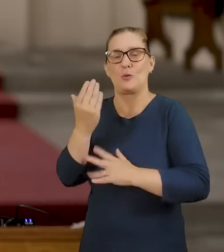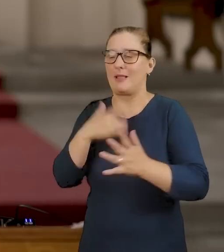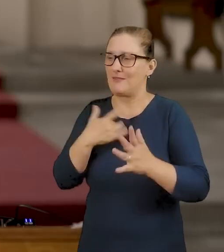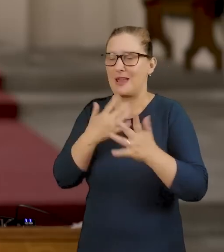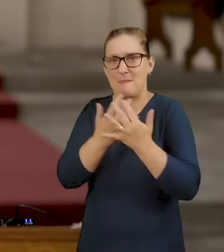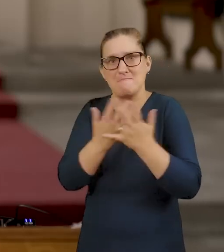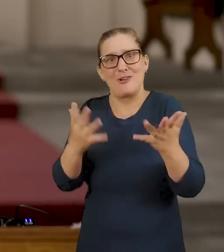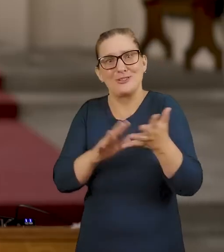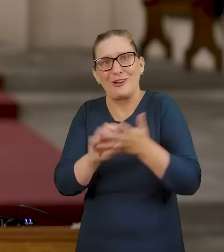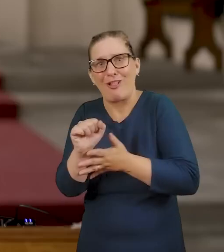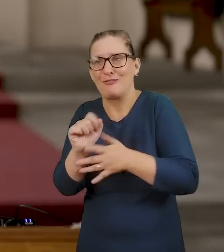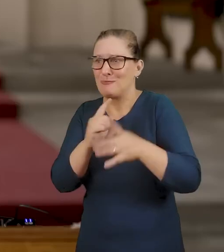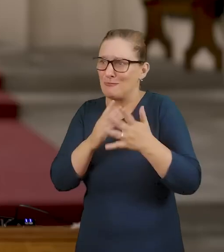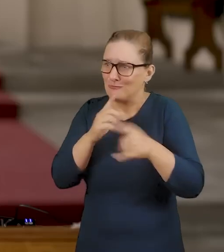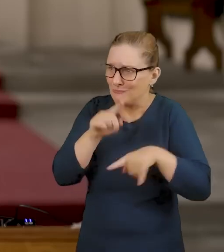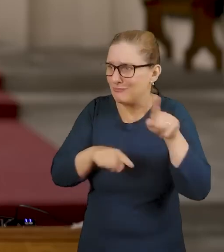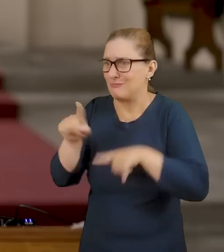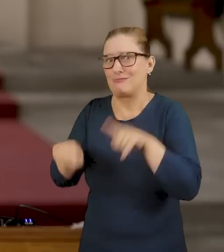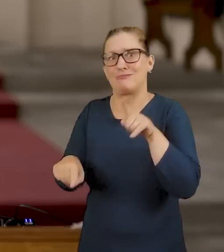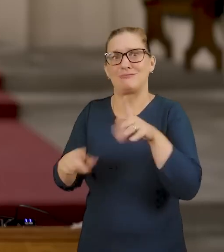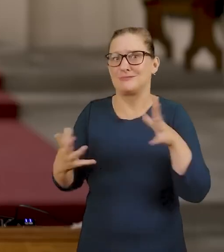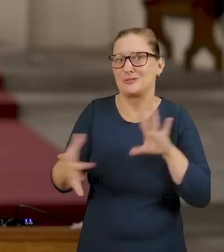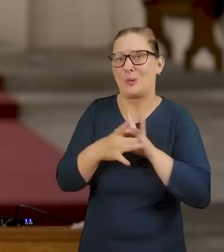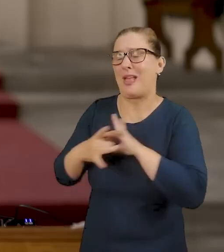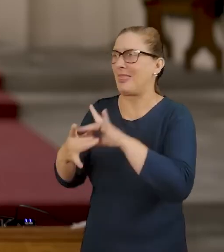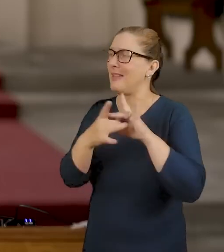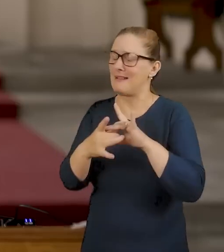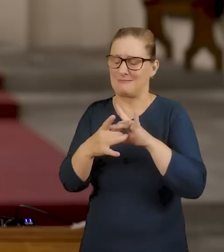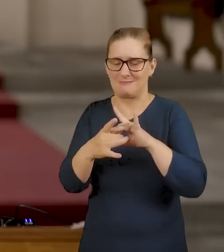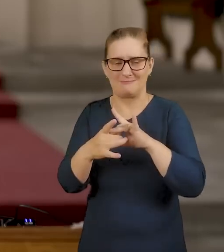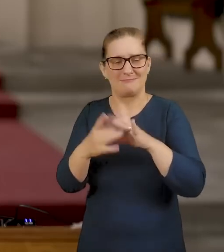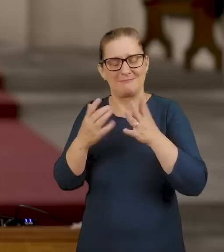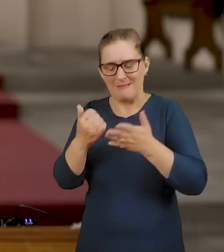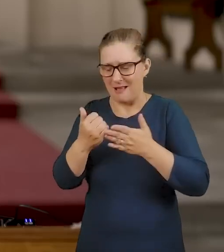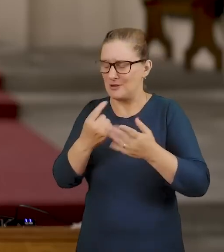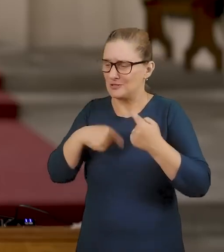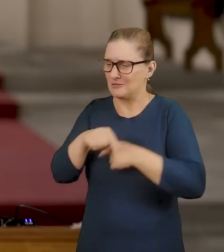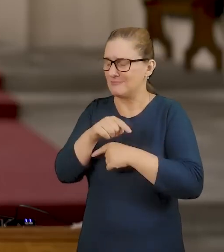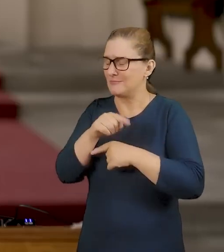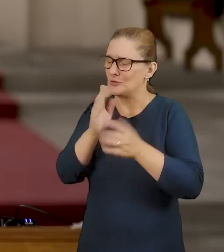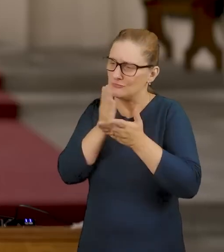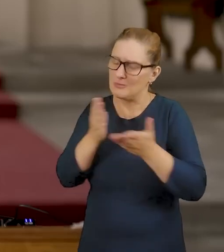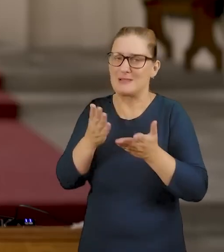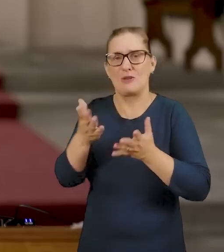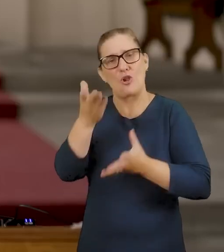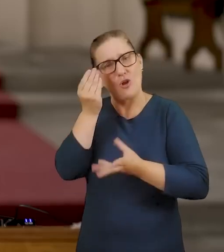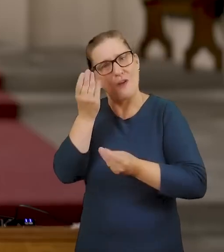society. May we celebrate our differences and use them as an opportunity to respectfully learn from each